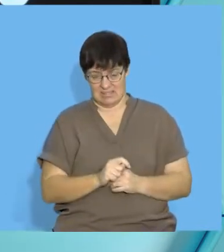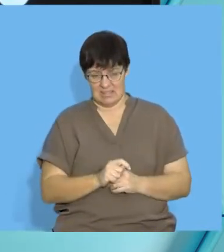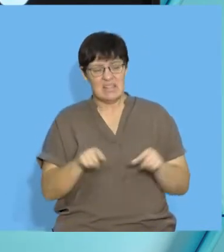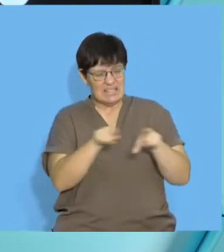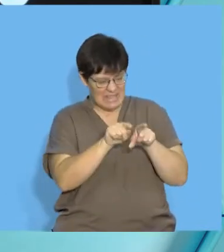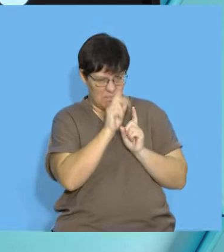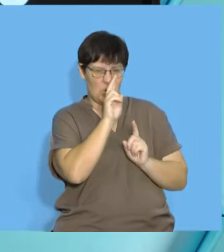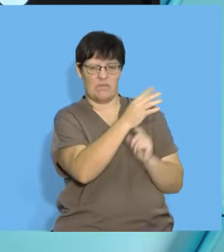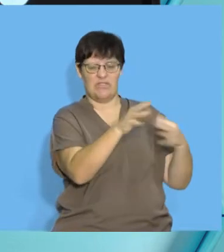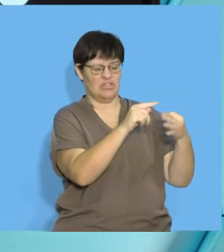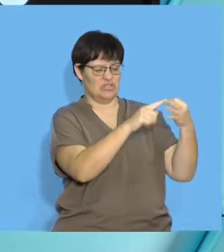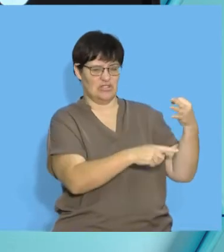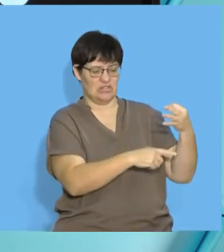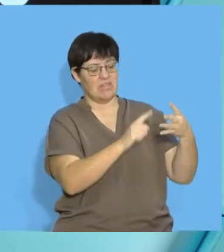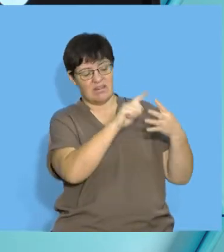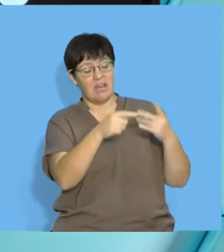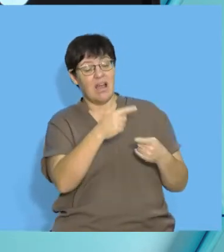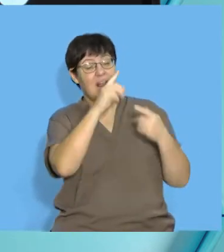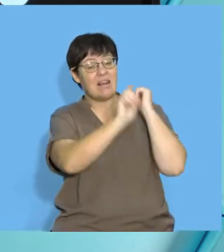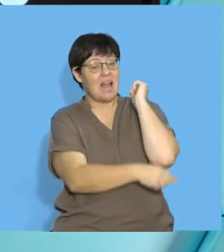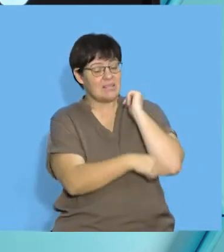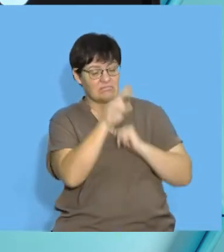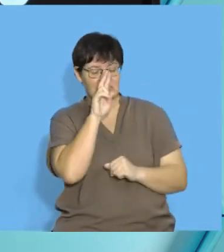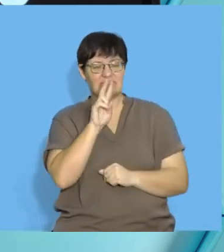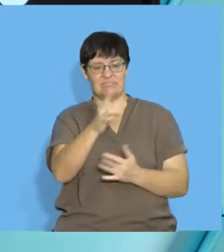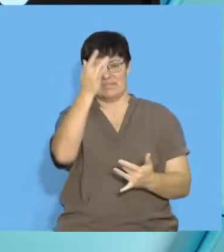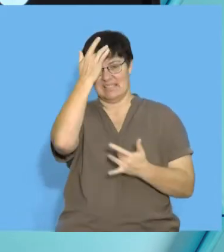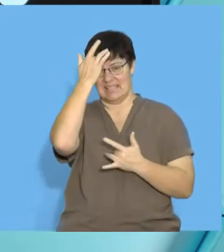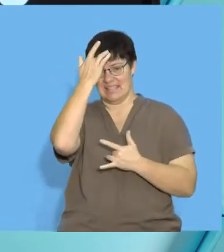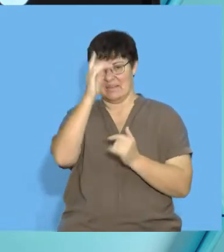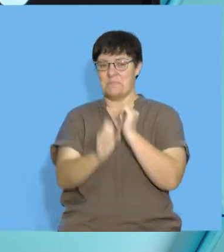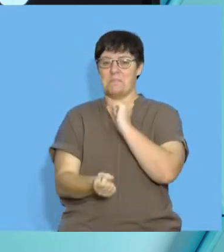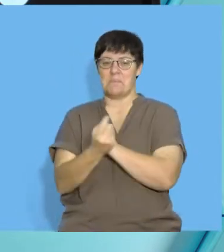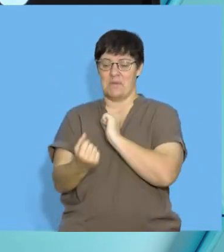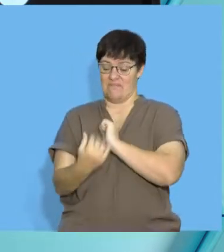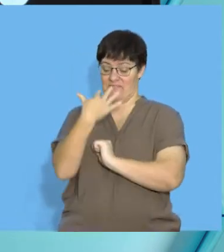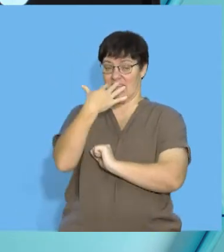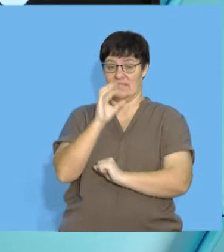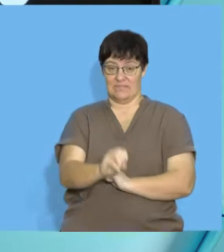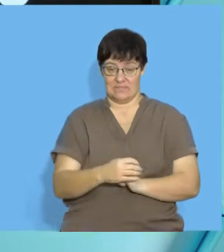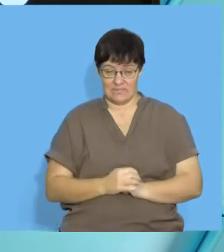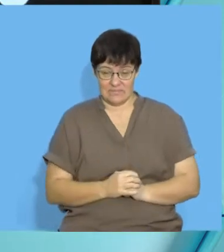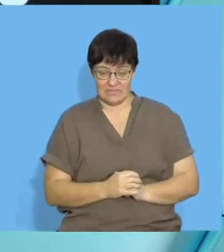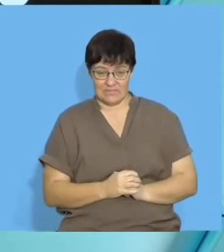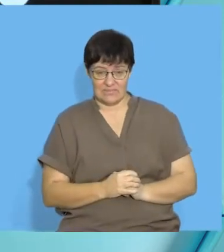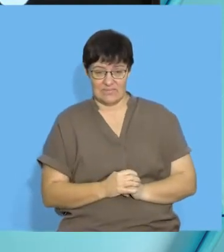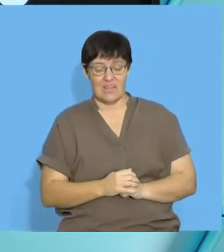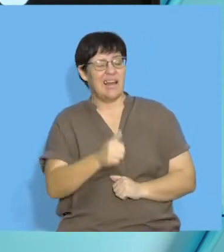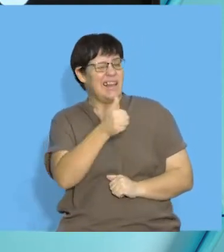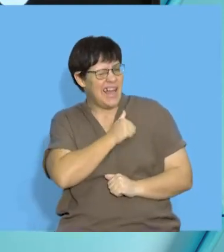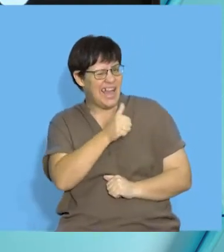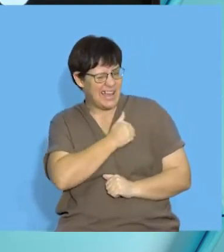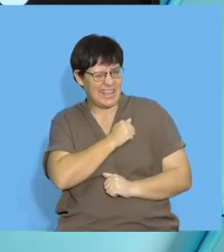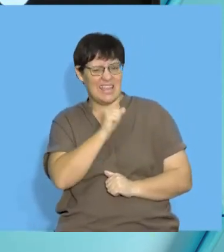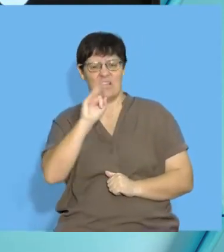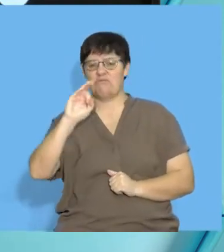and then at the end, we concentrated on a disease that could have an effect. Luckily for us, fungus